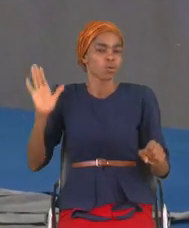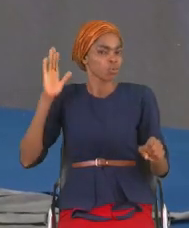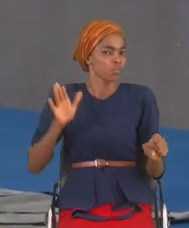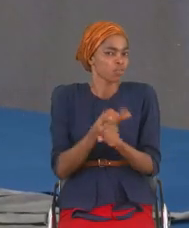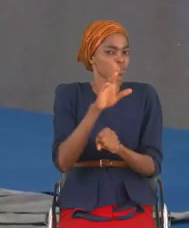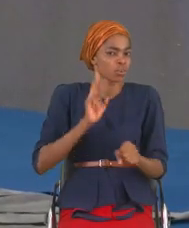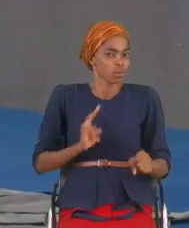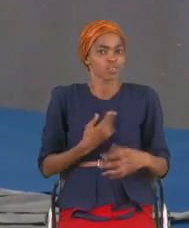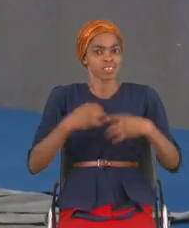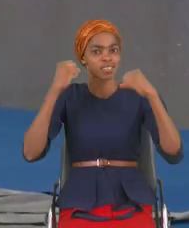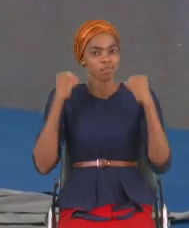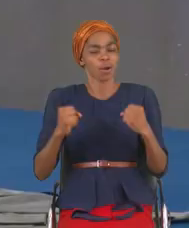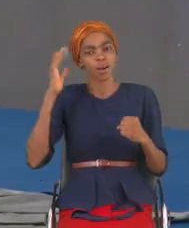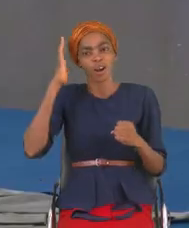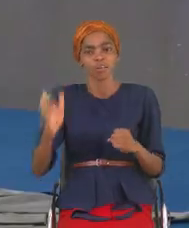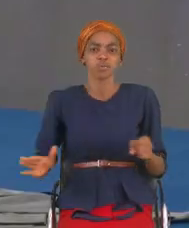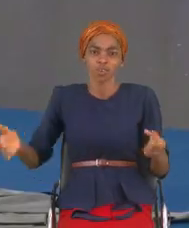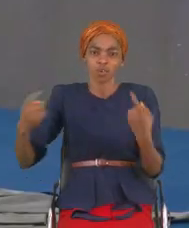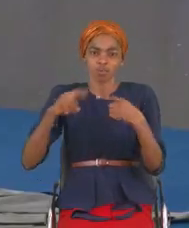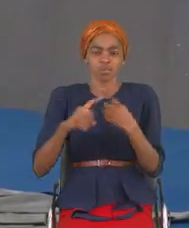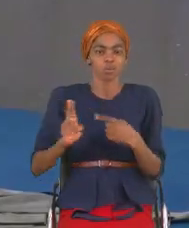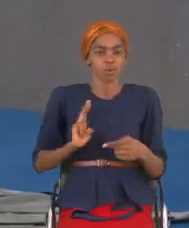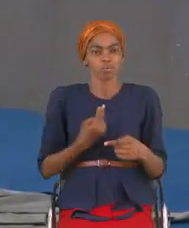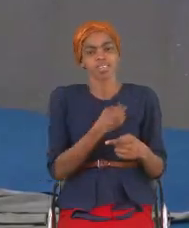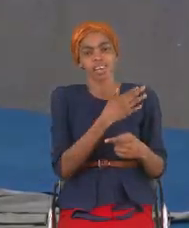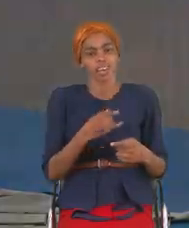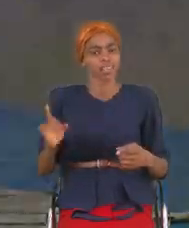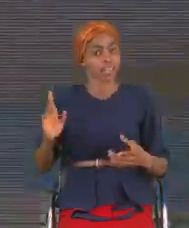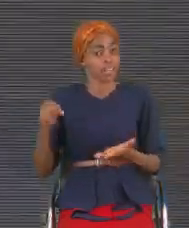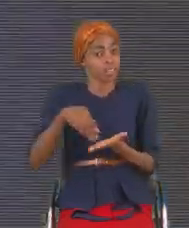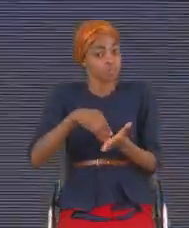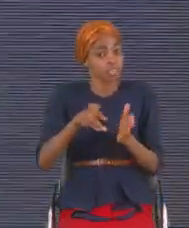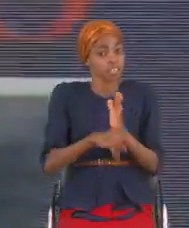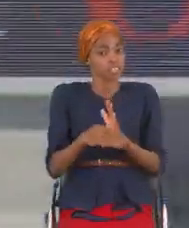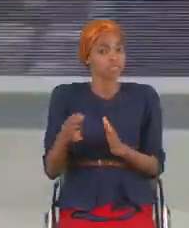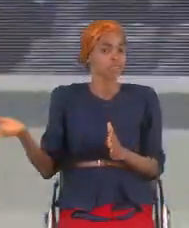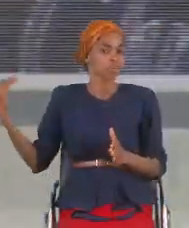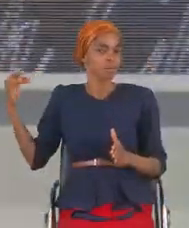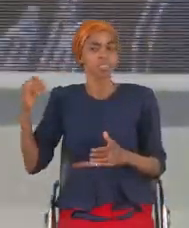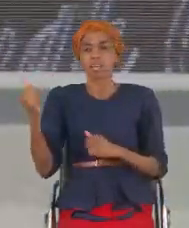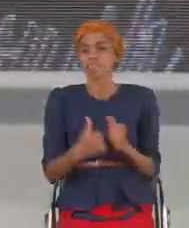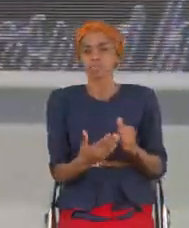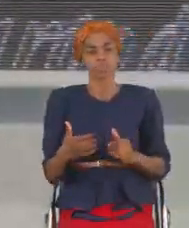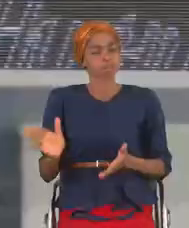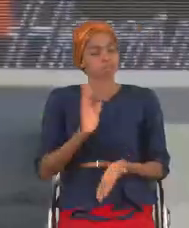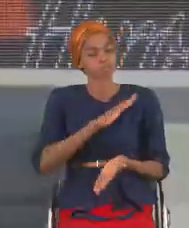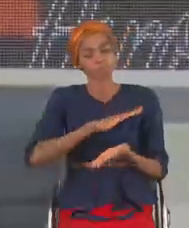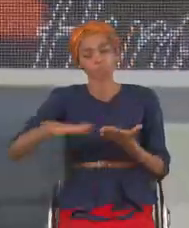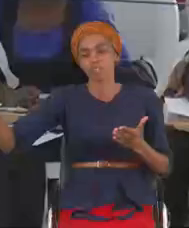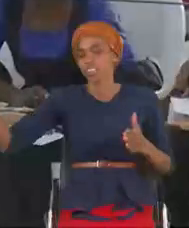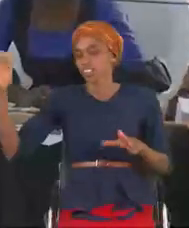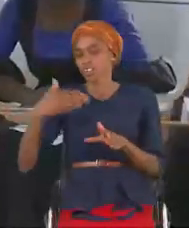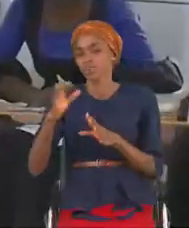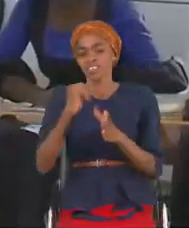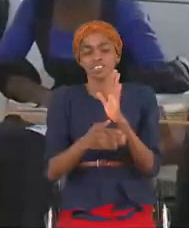his power was so come to us that the weakness of the past everything will vanish away